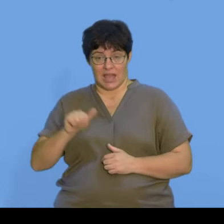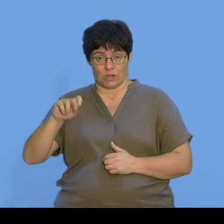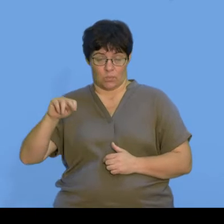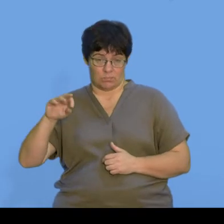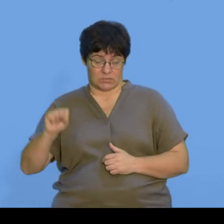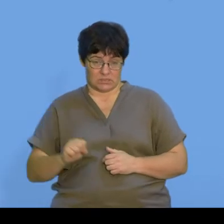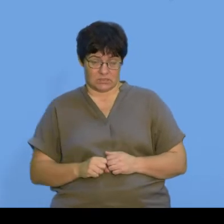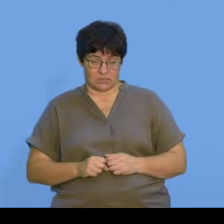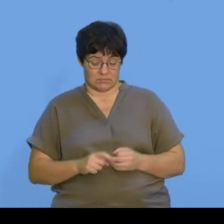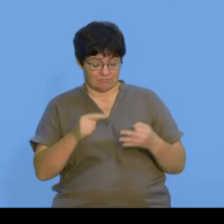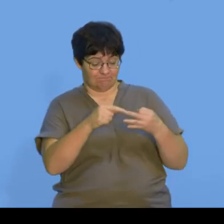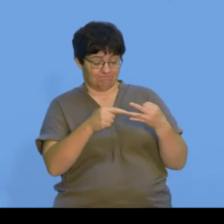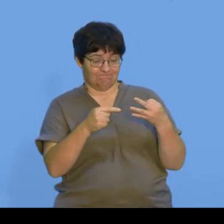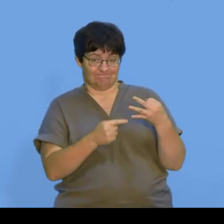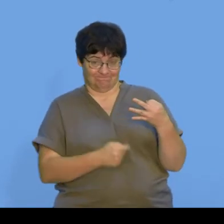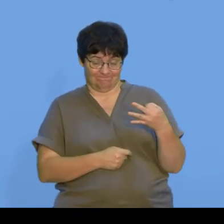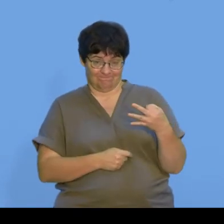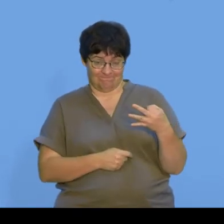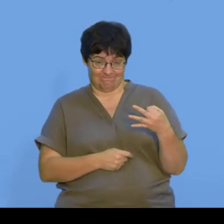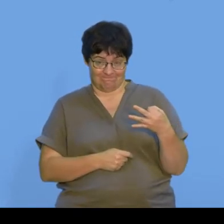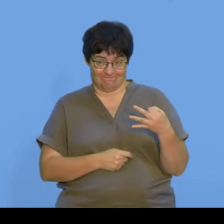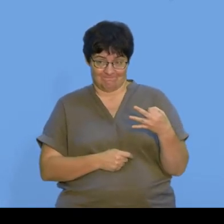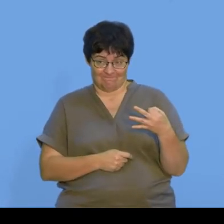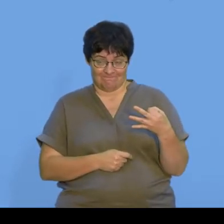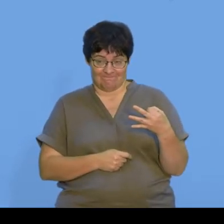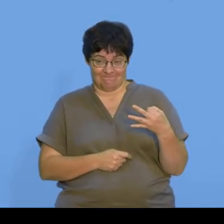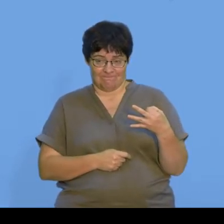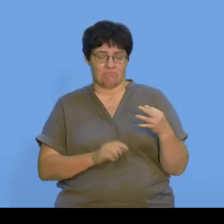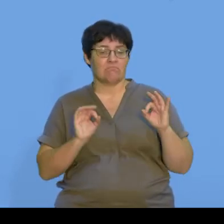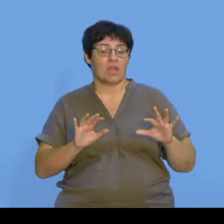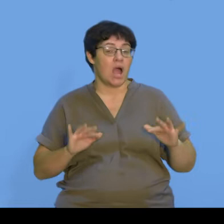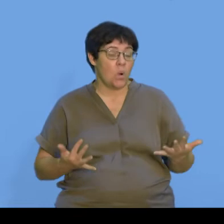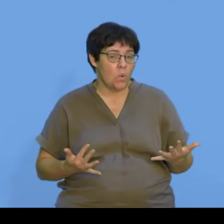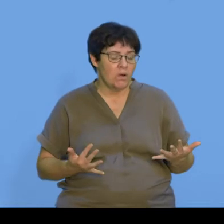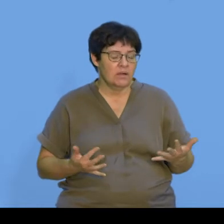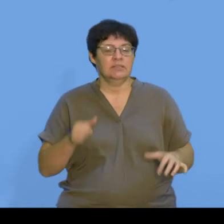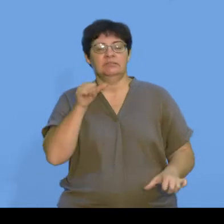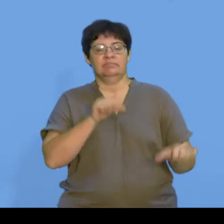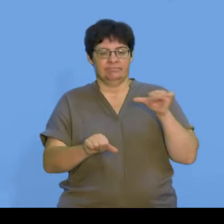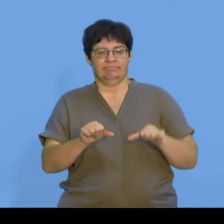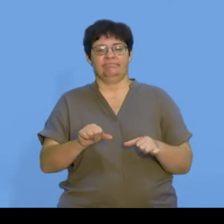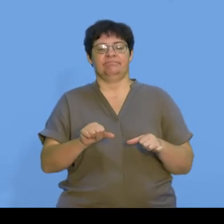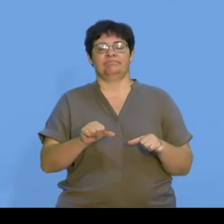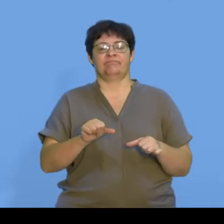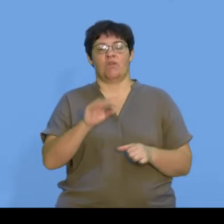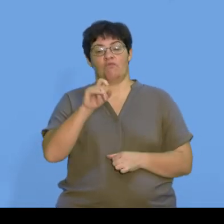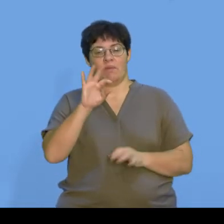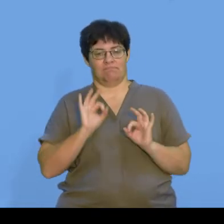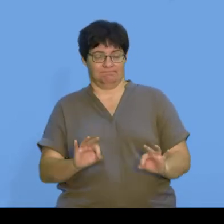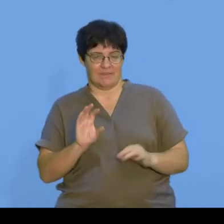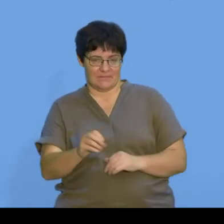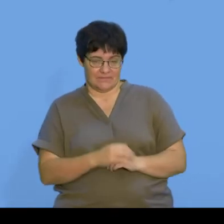atom. So this can only be correct provided the chemical formula is also accurate. So